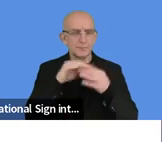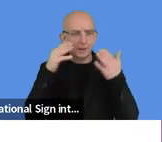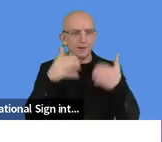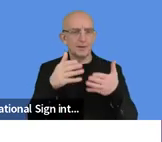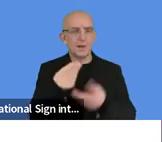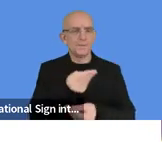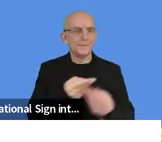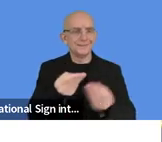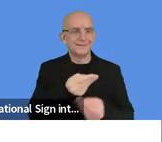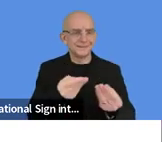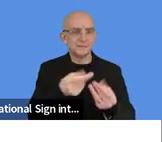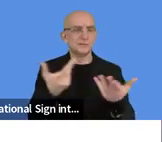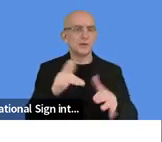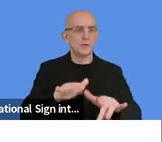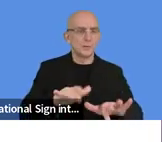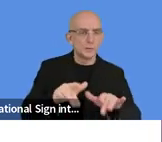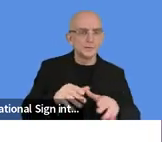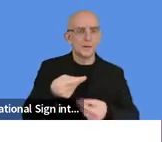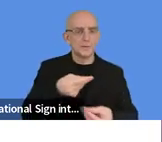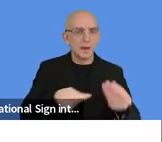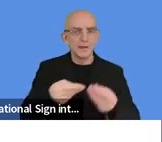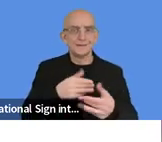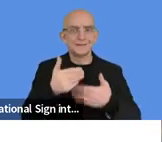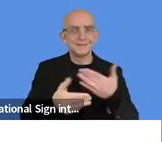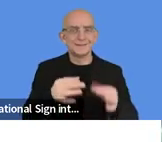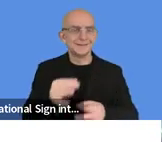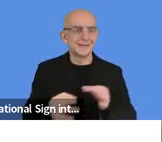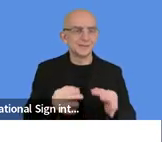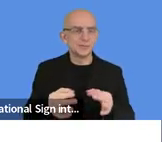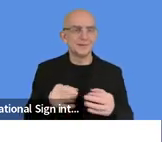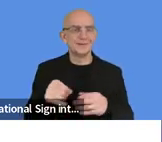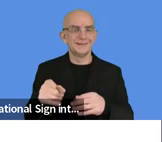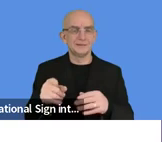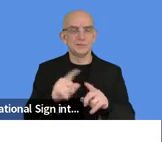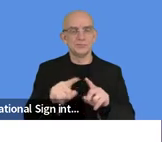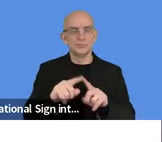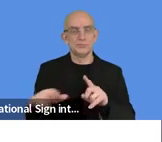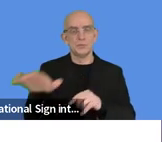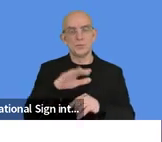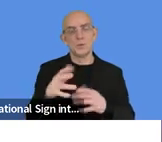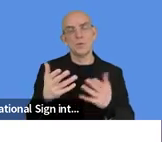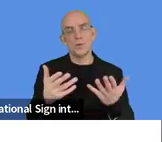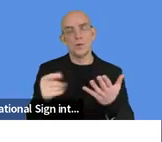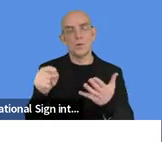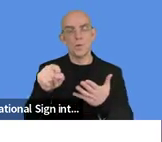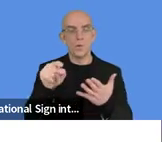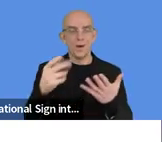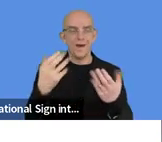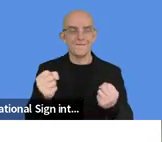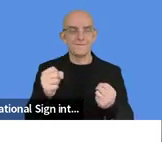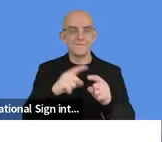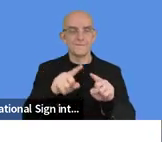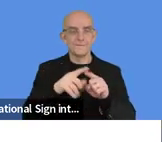can scale your initiative. And then we give you a lot of advice, whether that's on funding, whether that's on law and